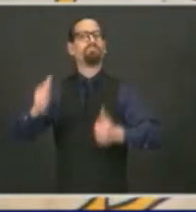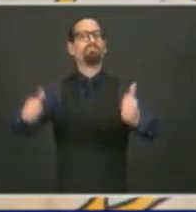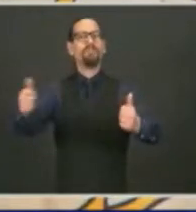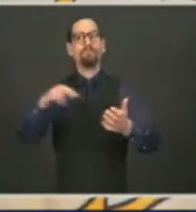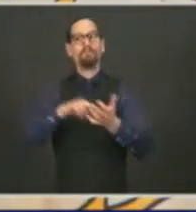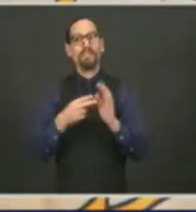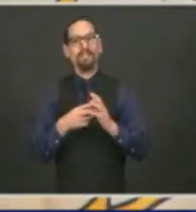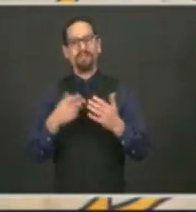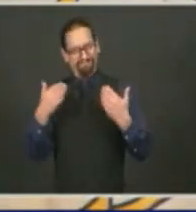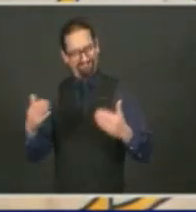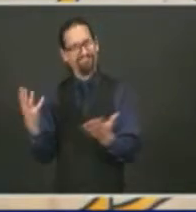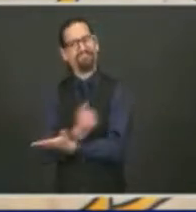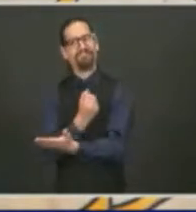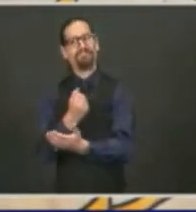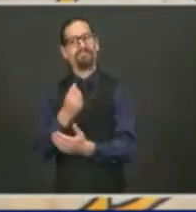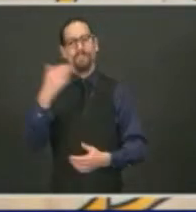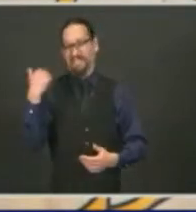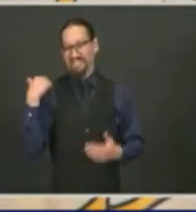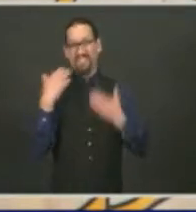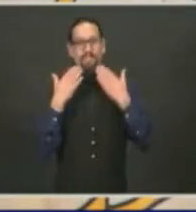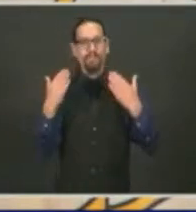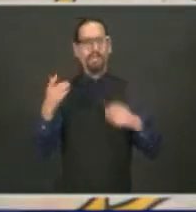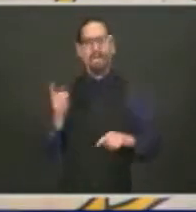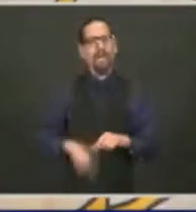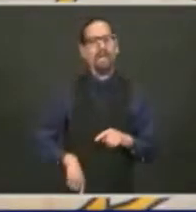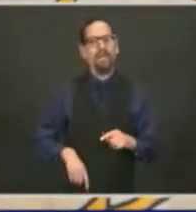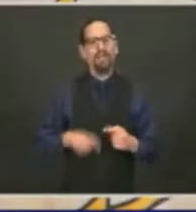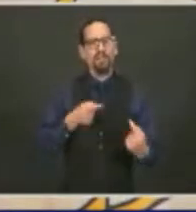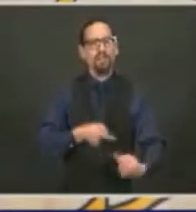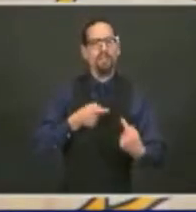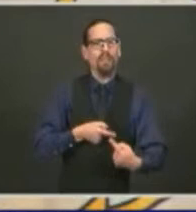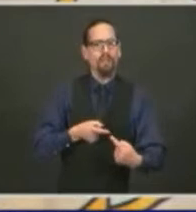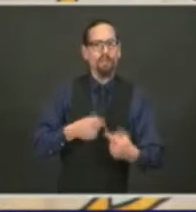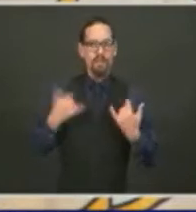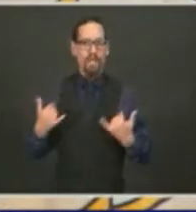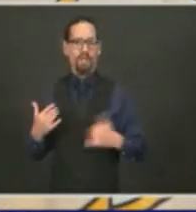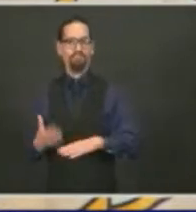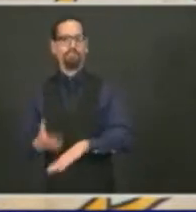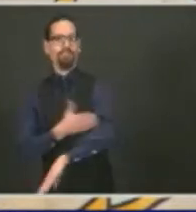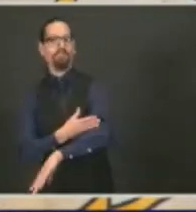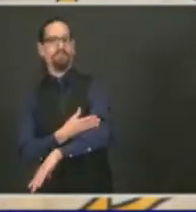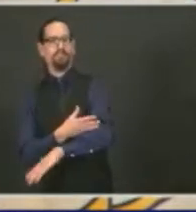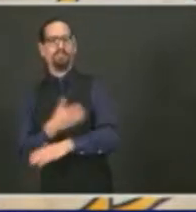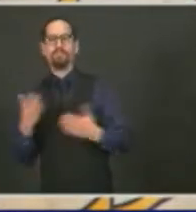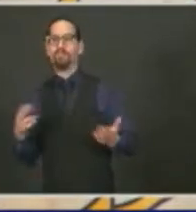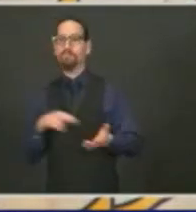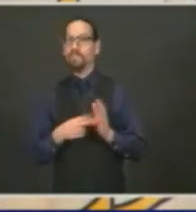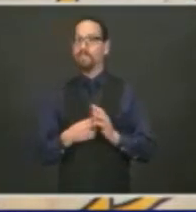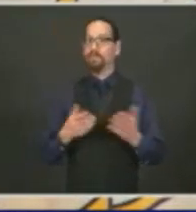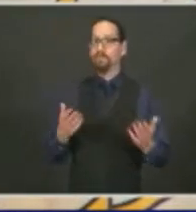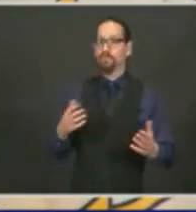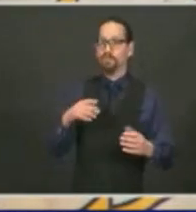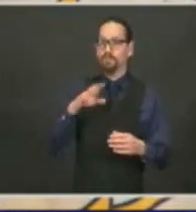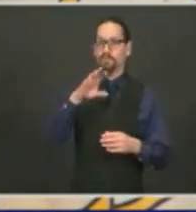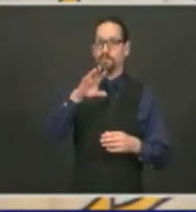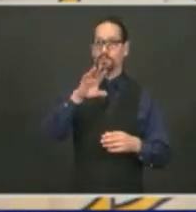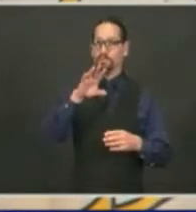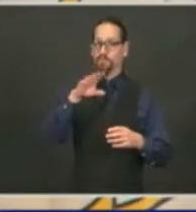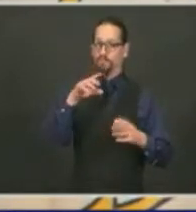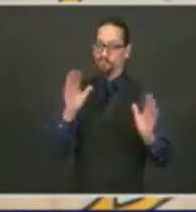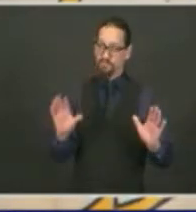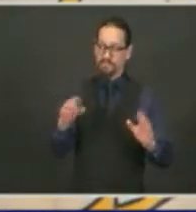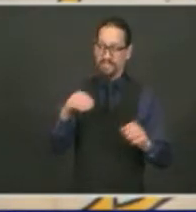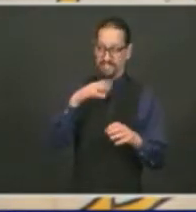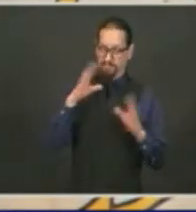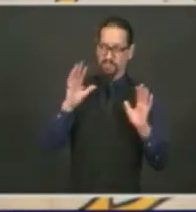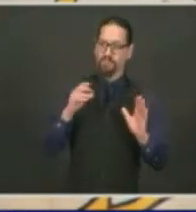have the capacity. But if you know, I hope you don't have your in-laws over or something for Christmas, but if you're going to,